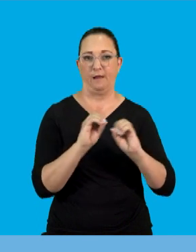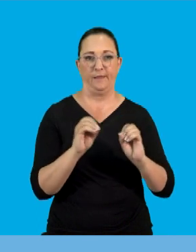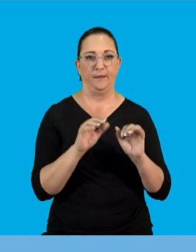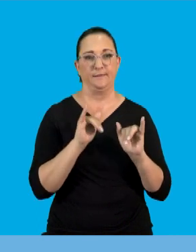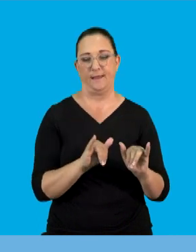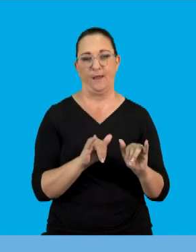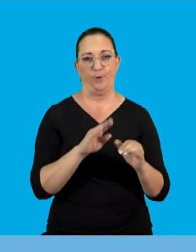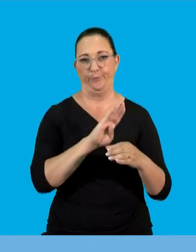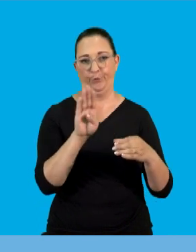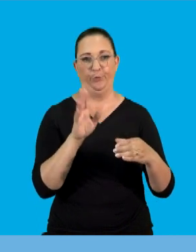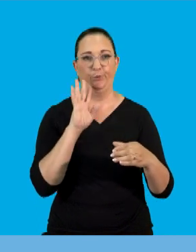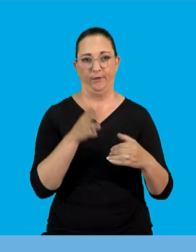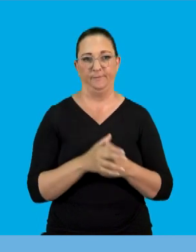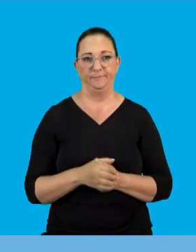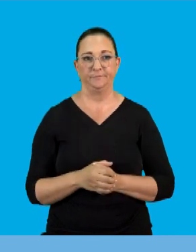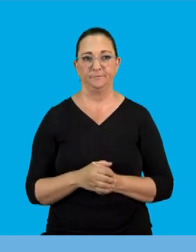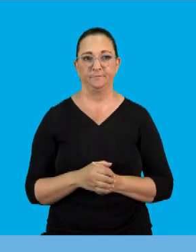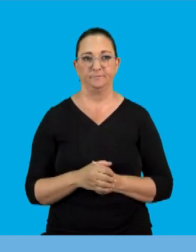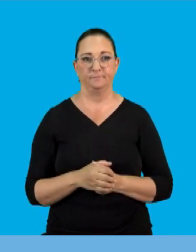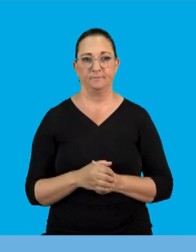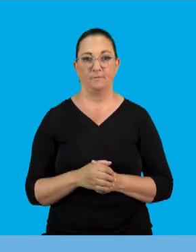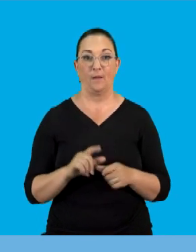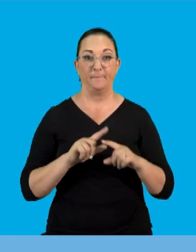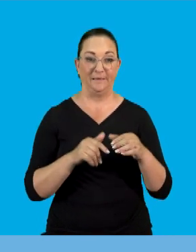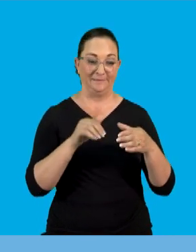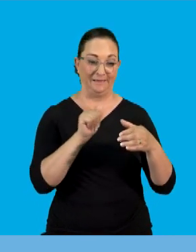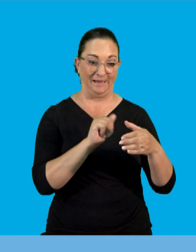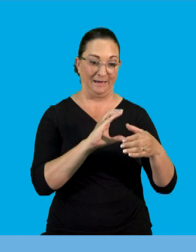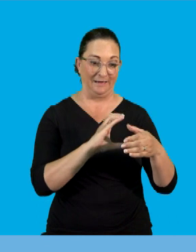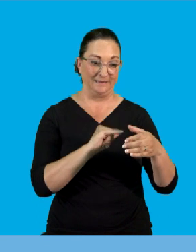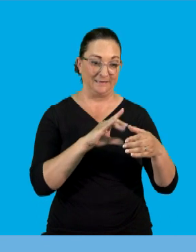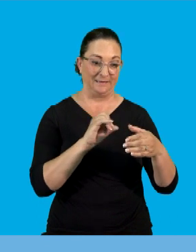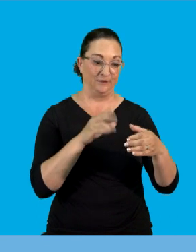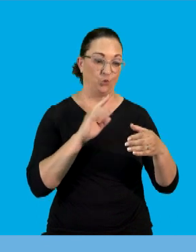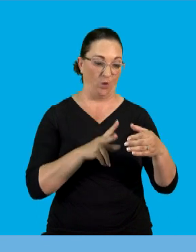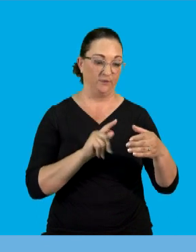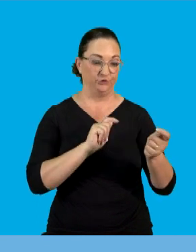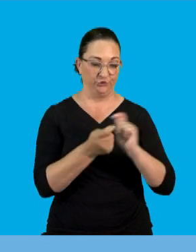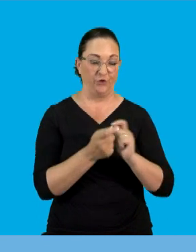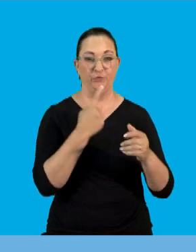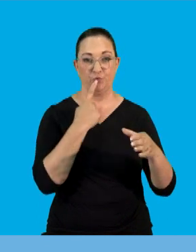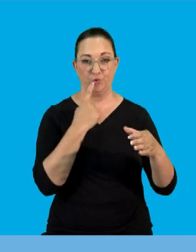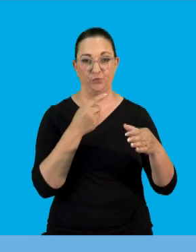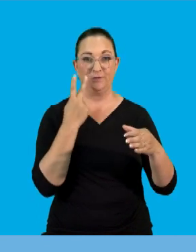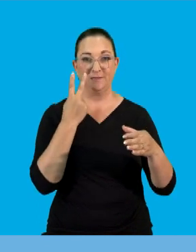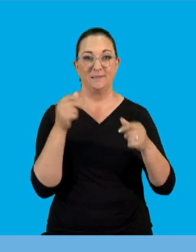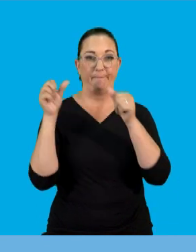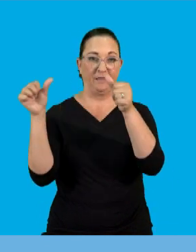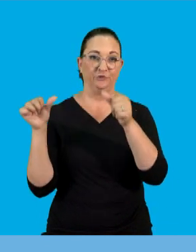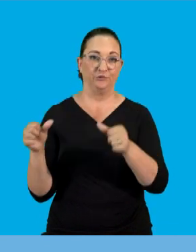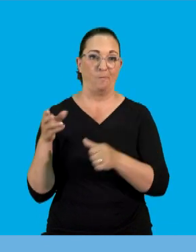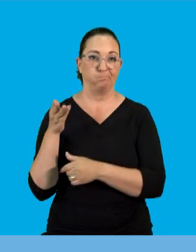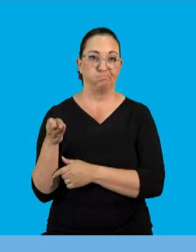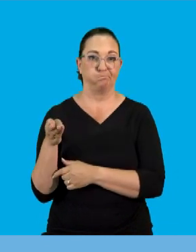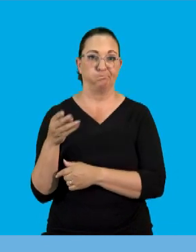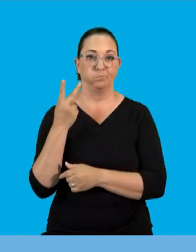It will remain blue in a base. But in an acid, the blue litmus paper will turn red. As we can see from the